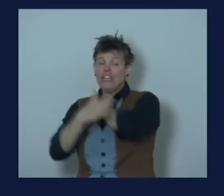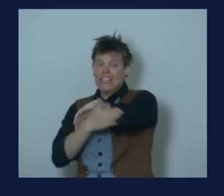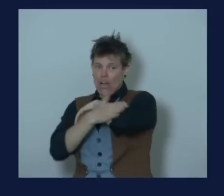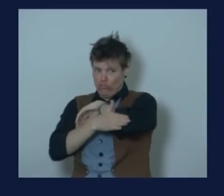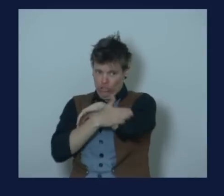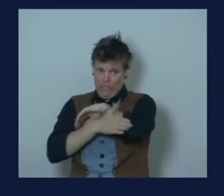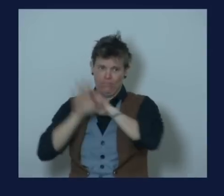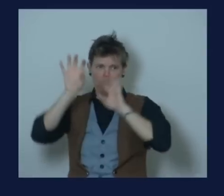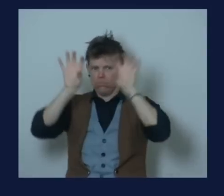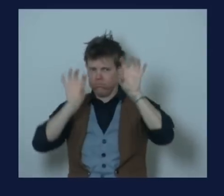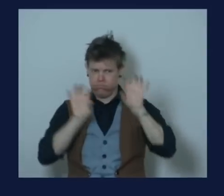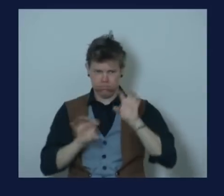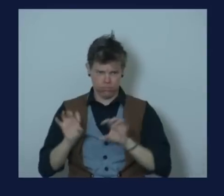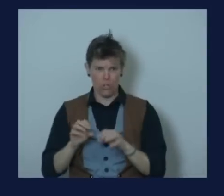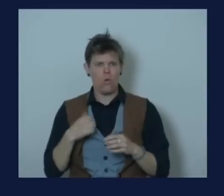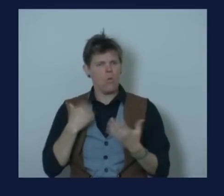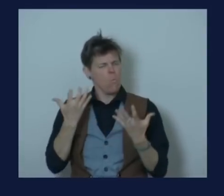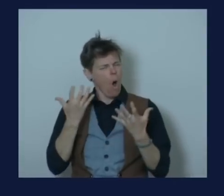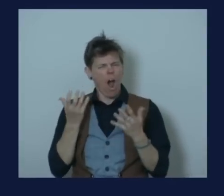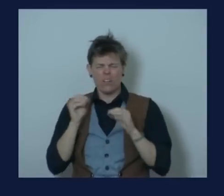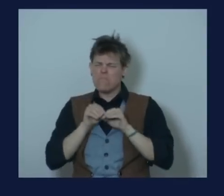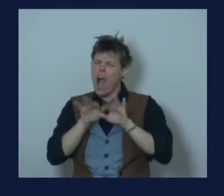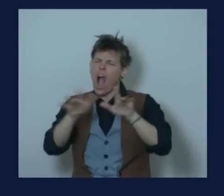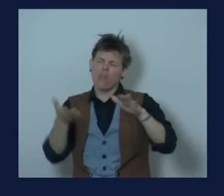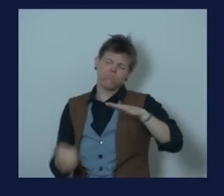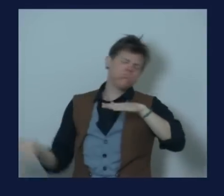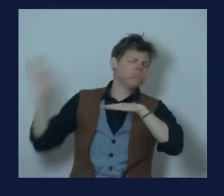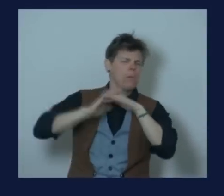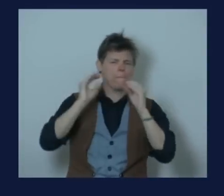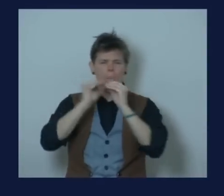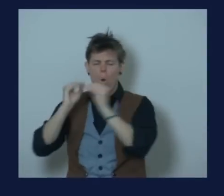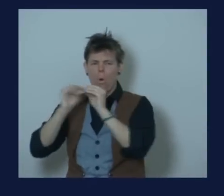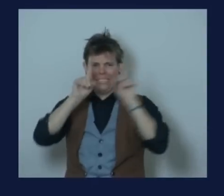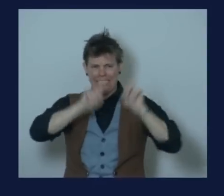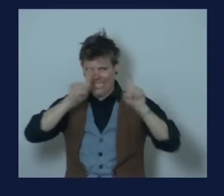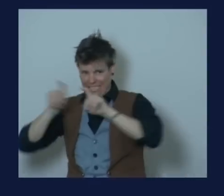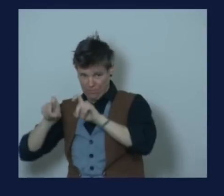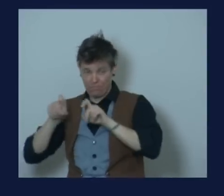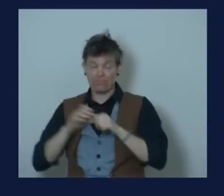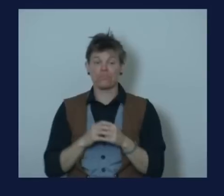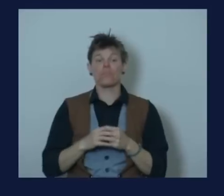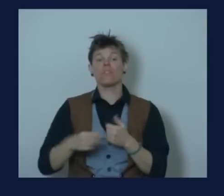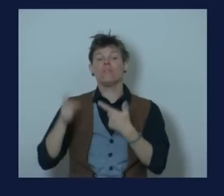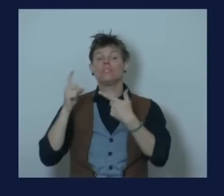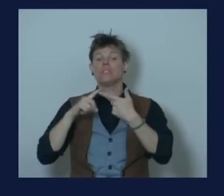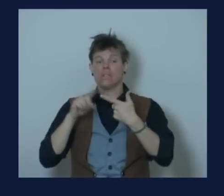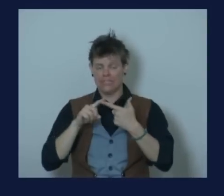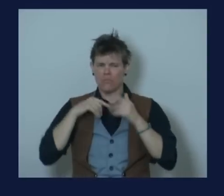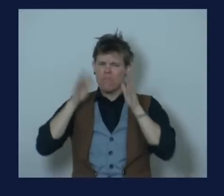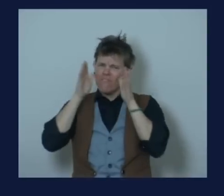testing available throughout the state. Secondly, we began to focus it on communities, and I'll talk more about